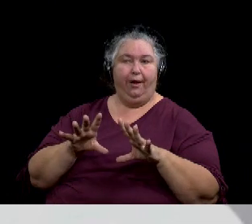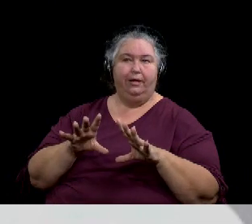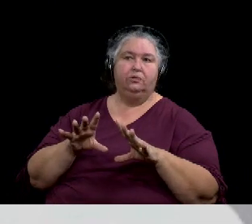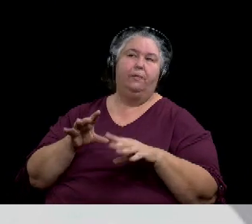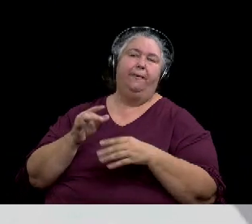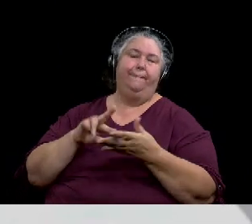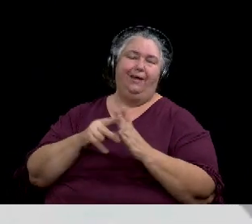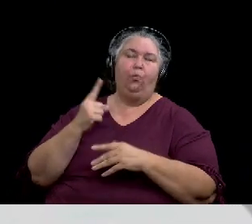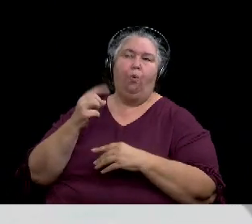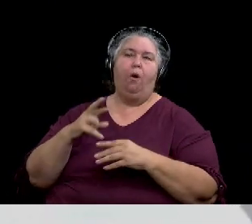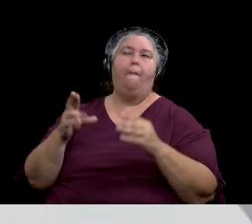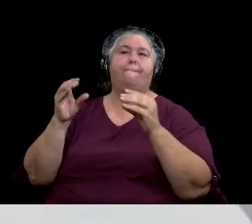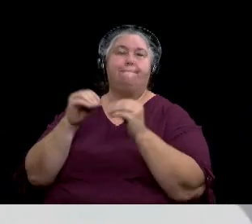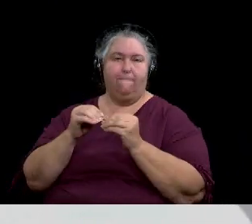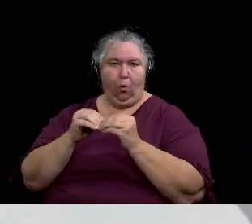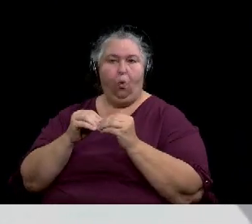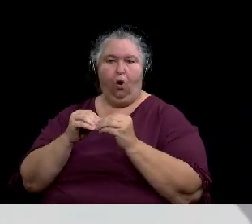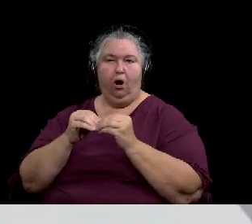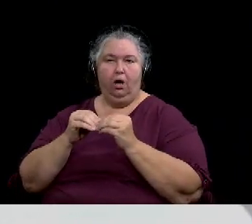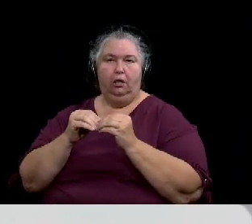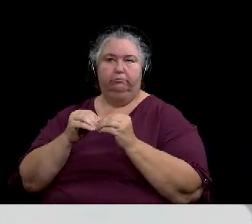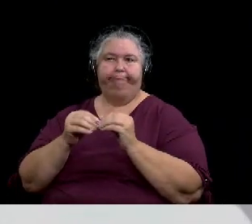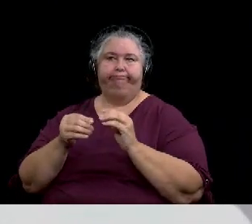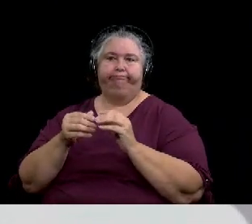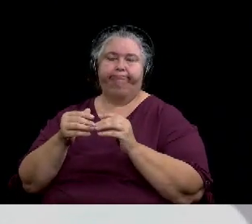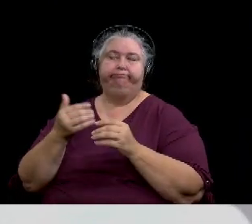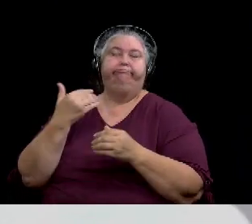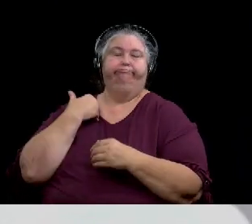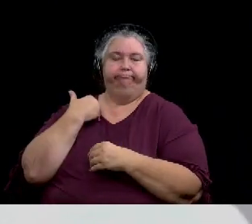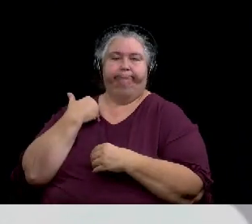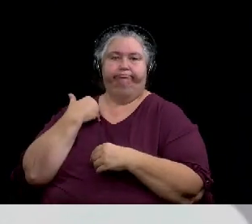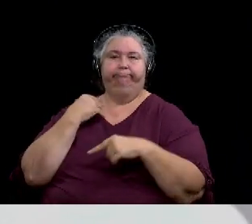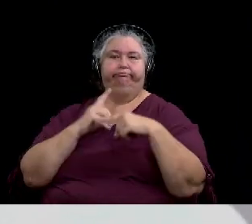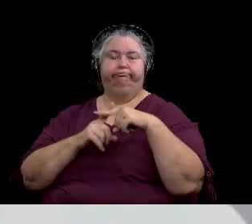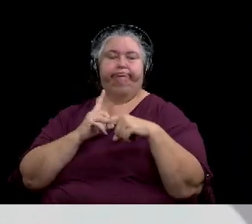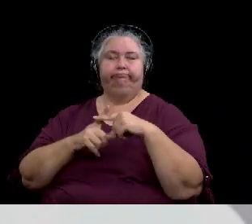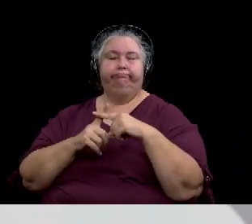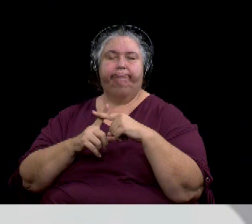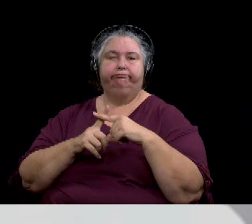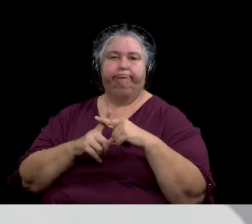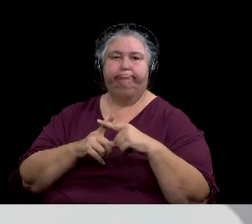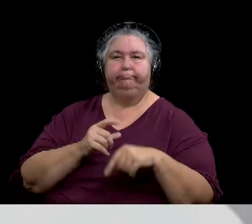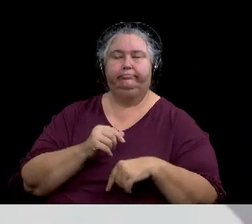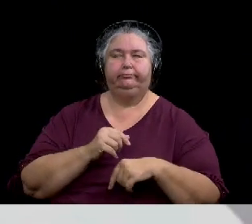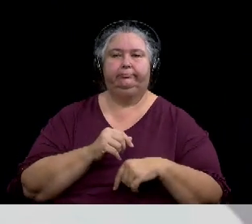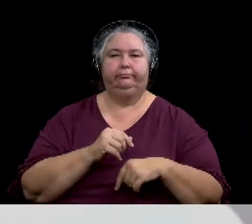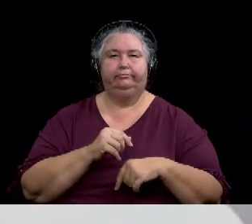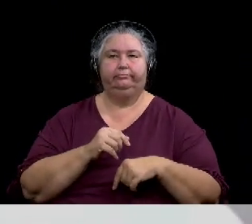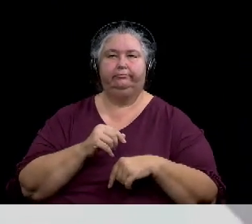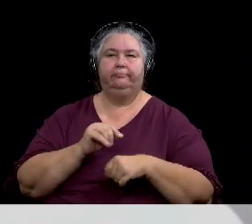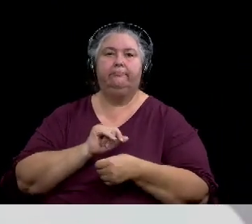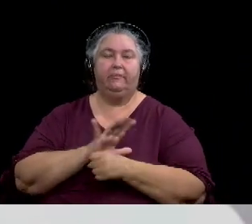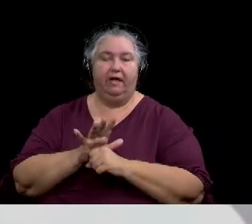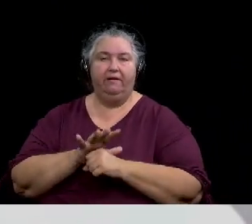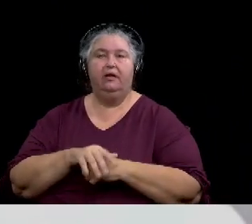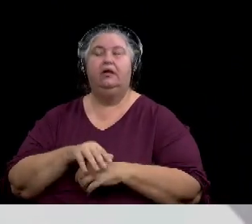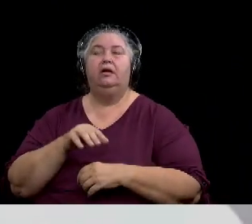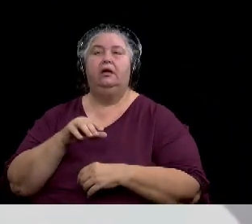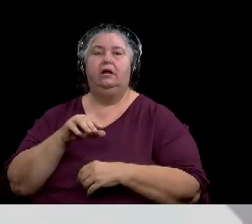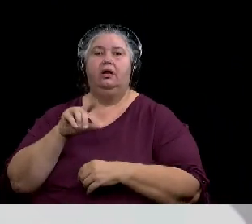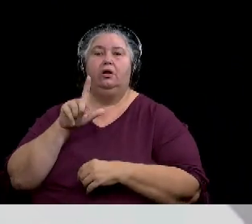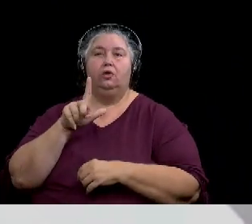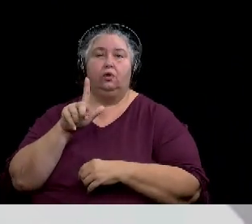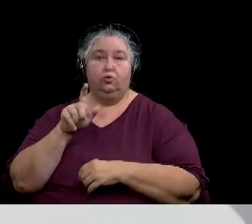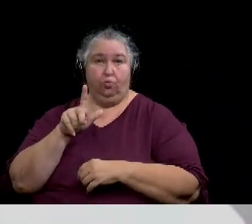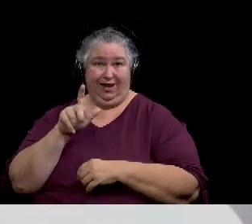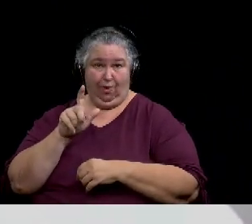coronavirus. There are 29 active cases right now in these 7 facilities. 21 of those are